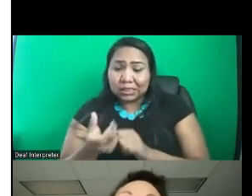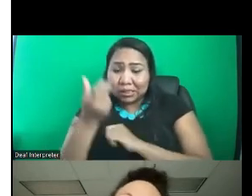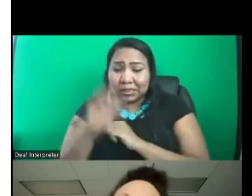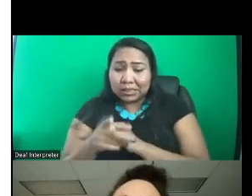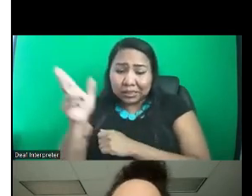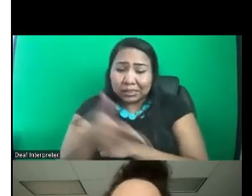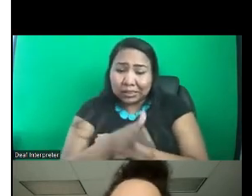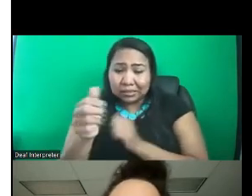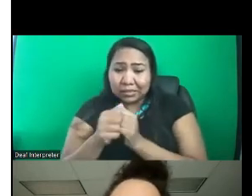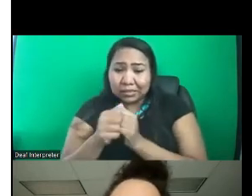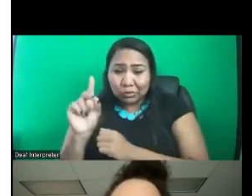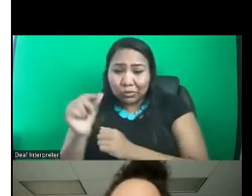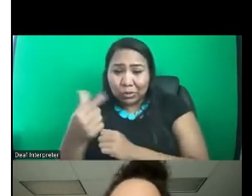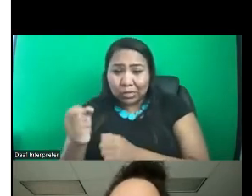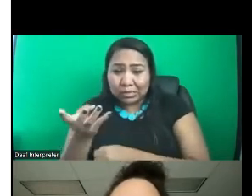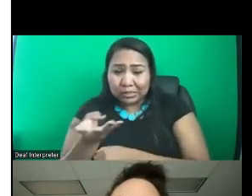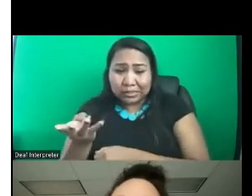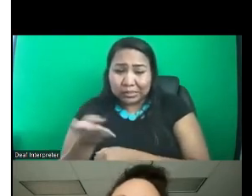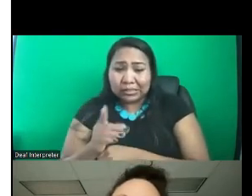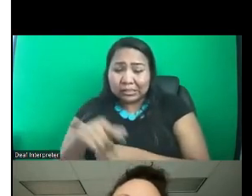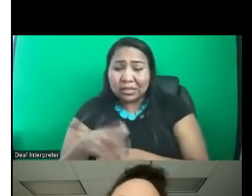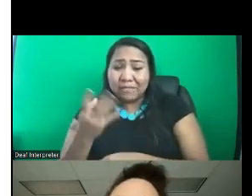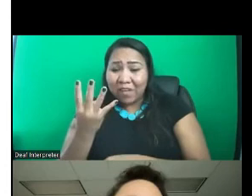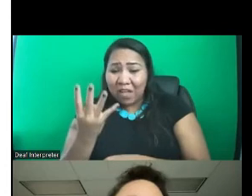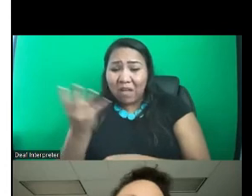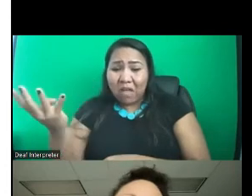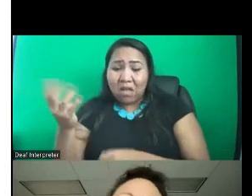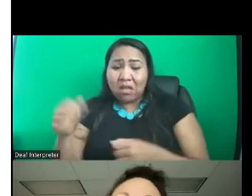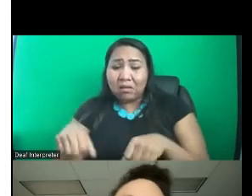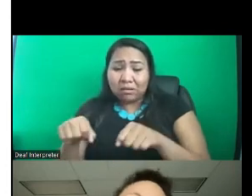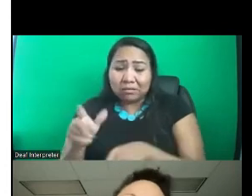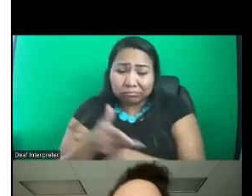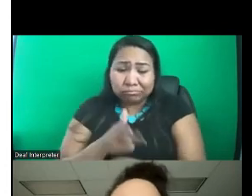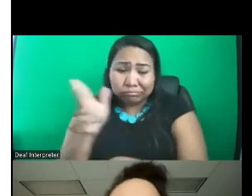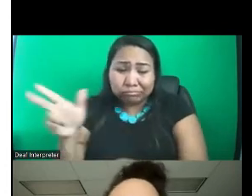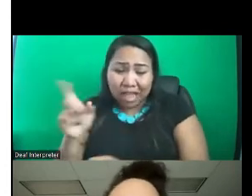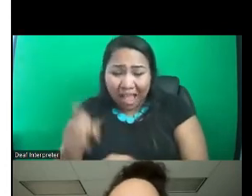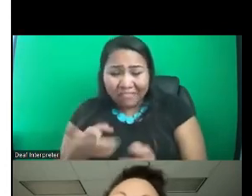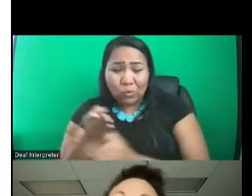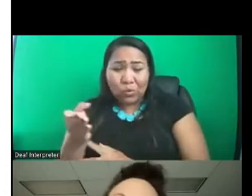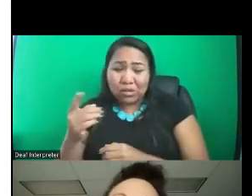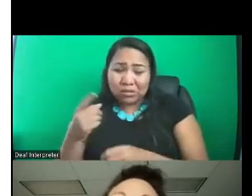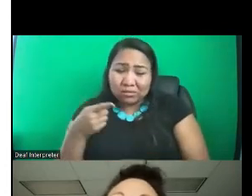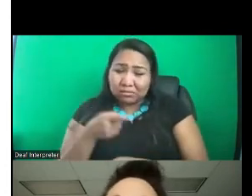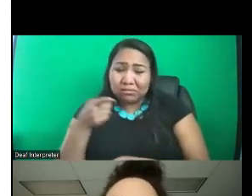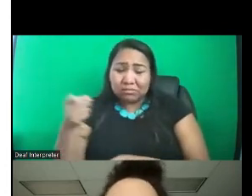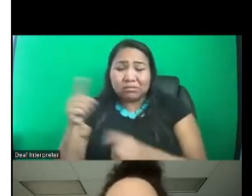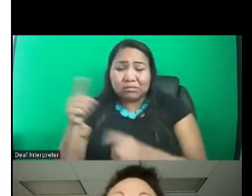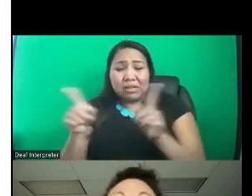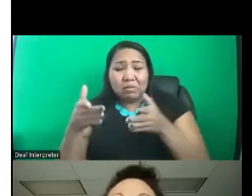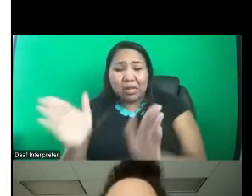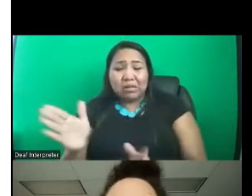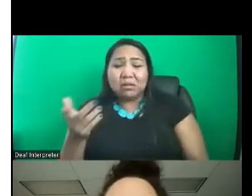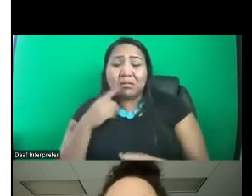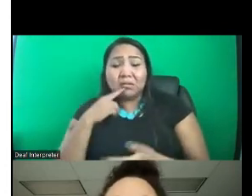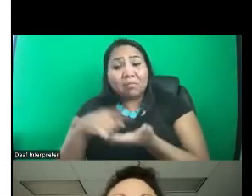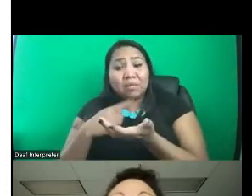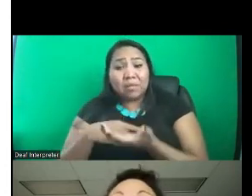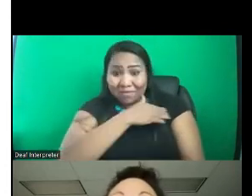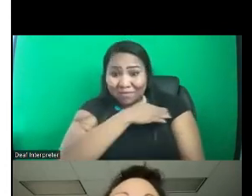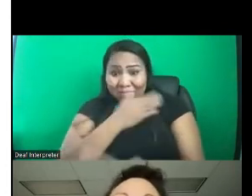When they end up in our care, they might have gone through a whole series of things. We just have absolutely no